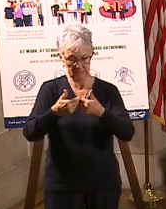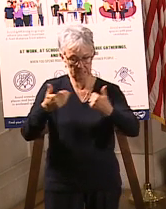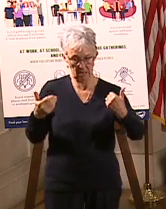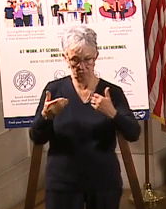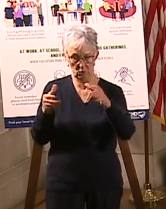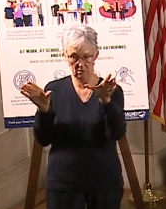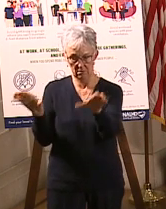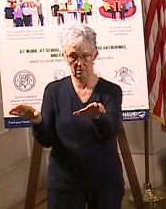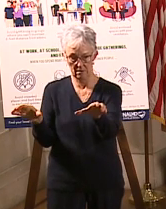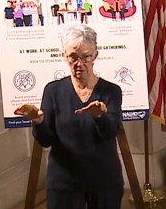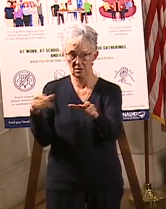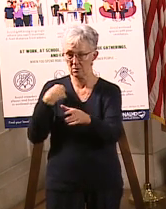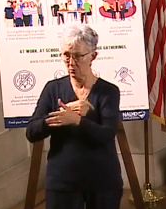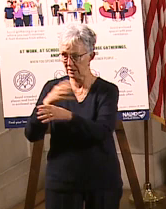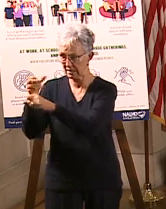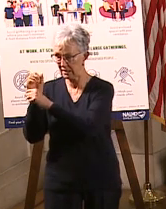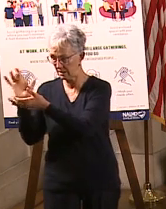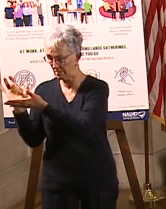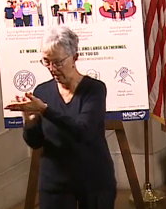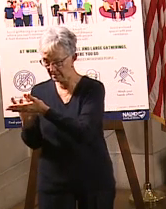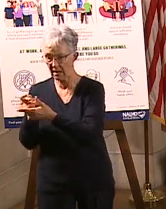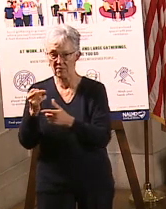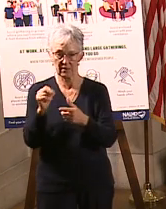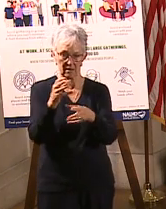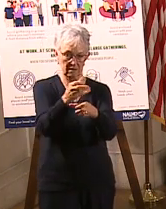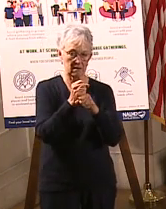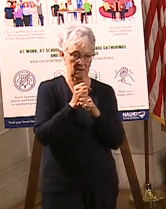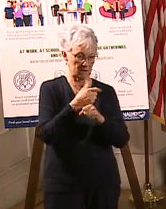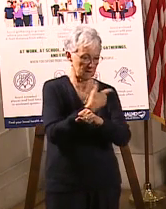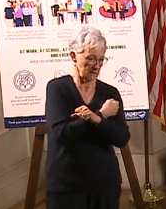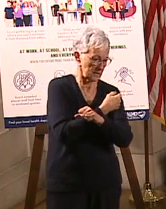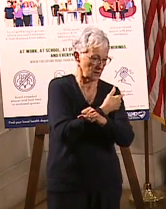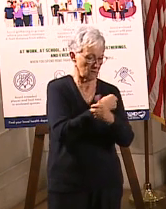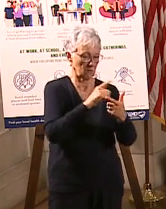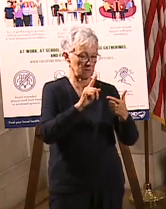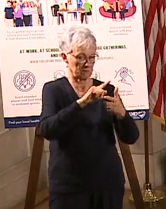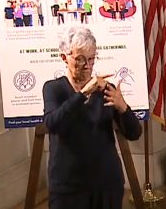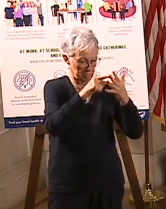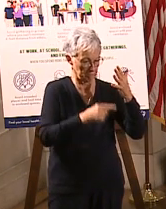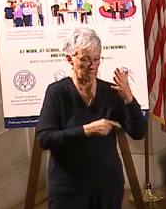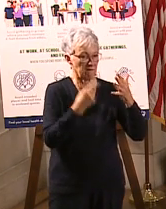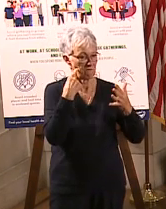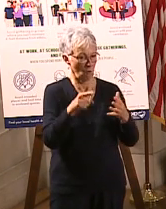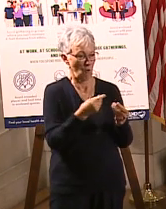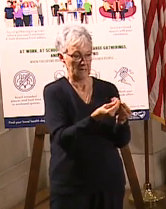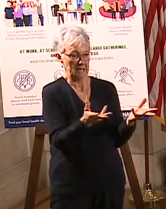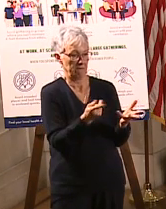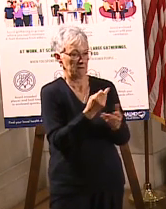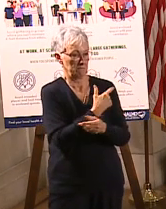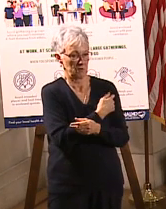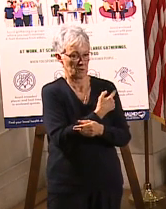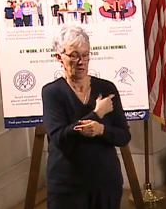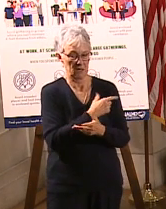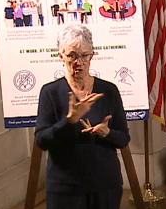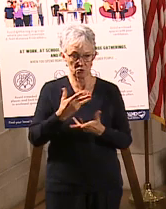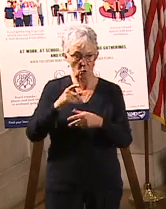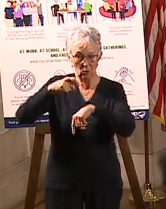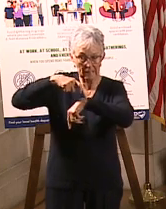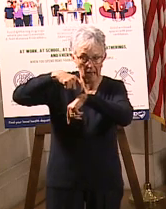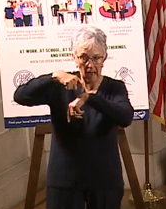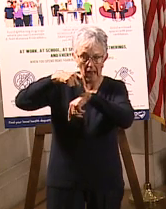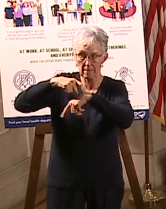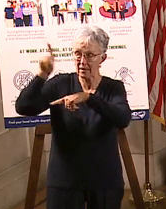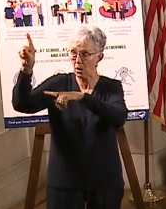will arrive within 24 to 48 hours of the vaccine product. Because we cannot guarantee all of these timelines, those